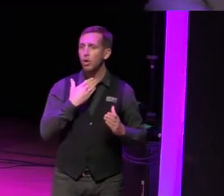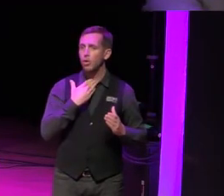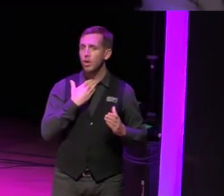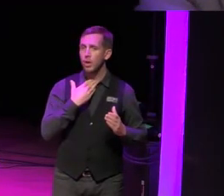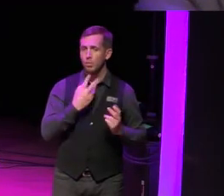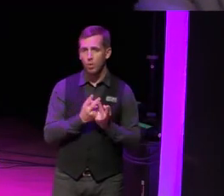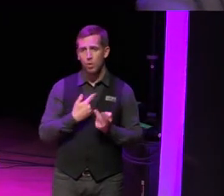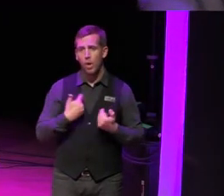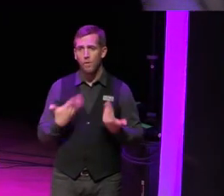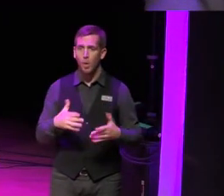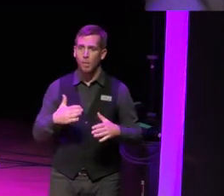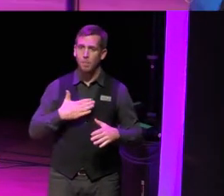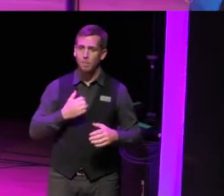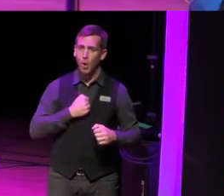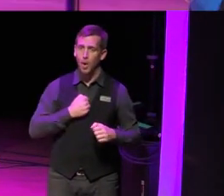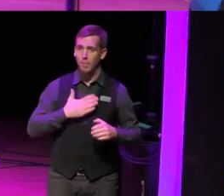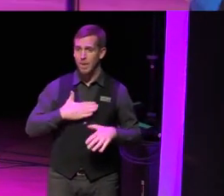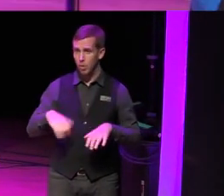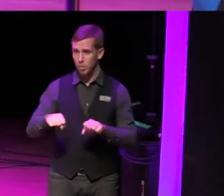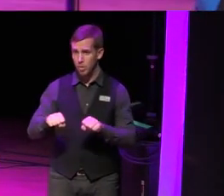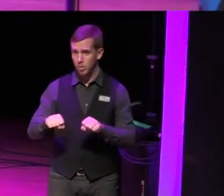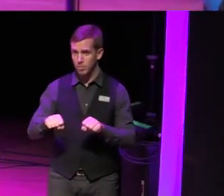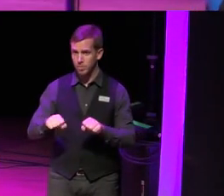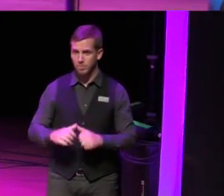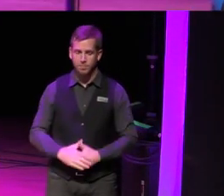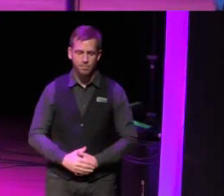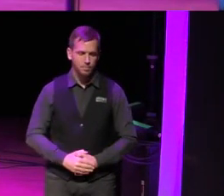Yes. Yeah.